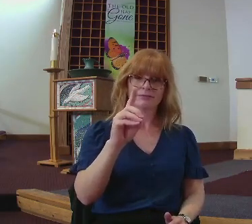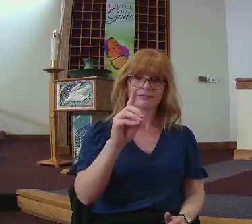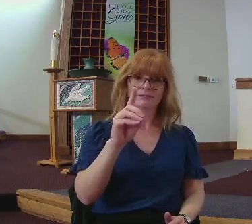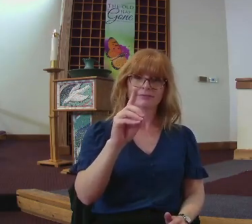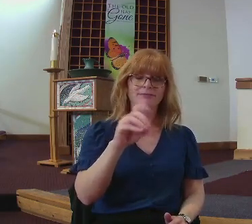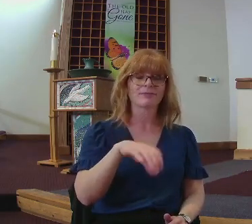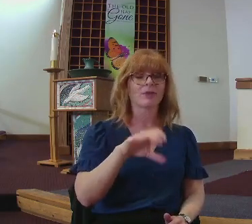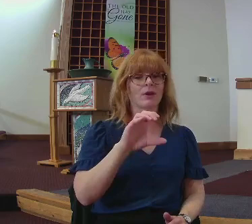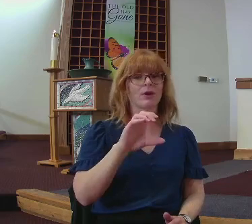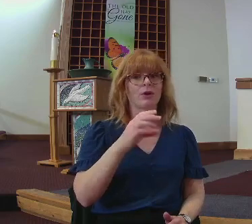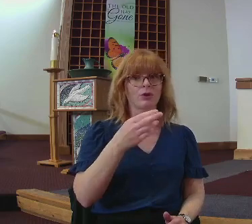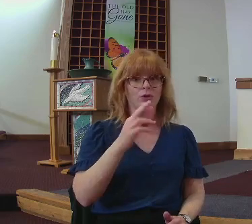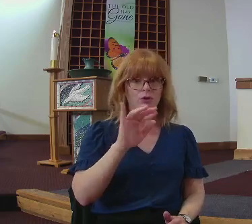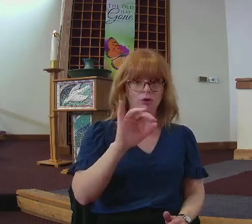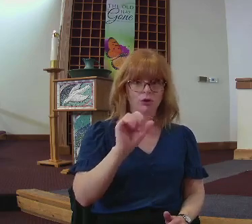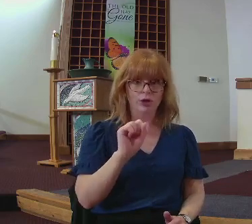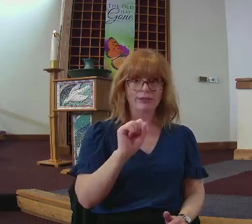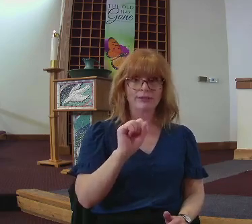Chris,